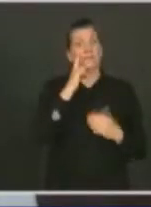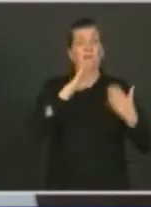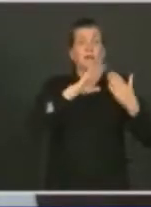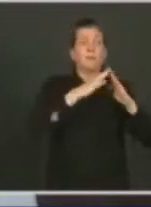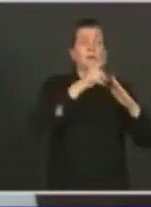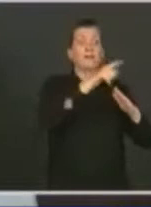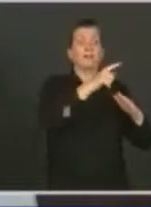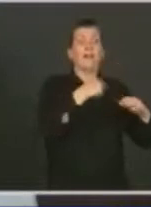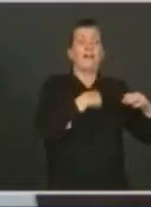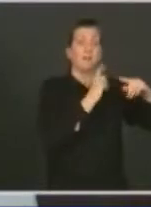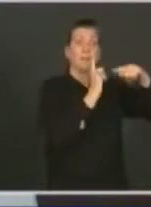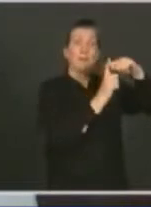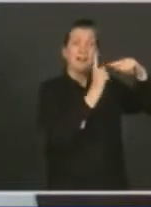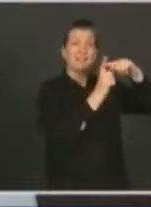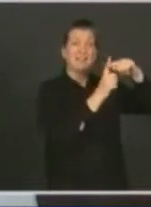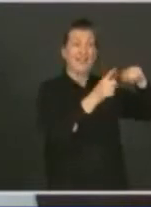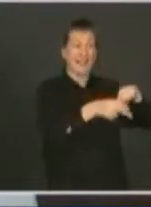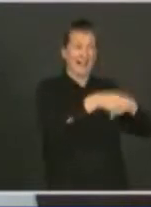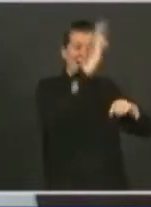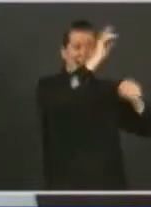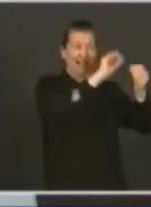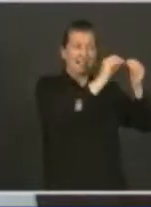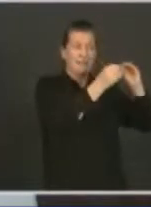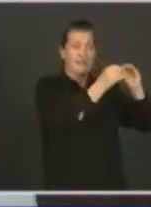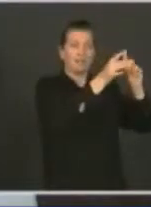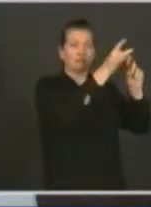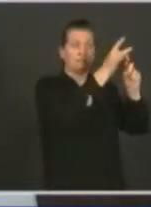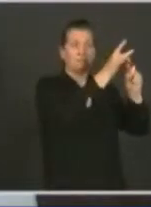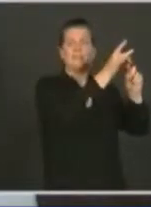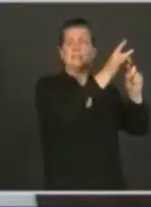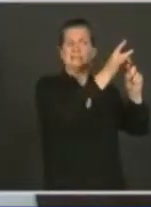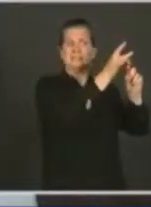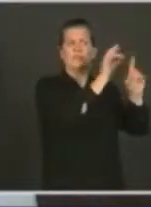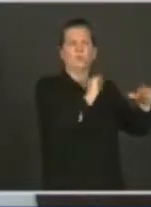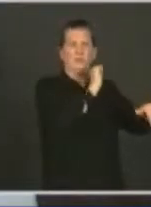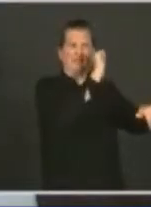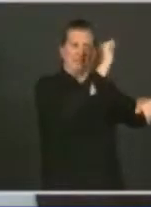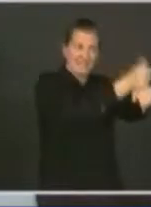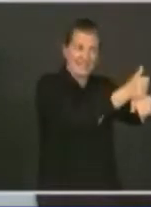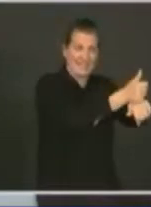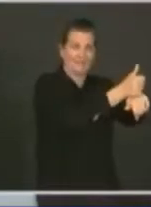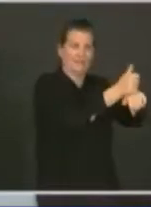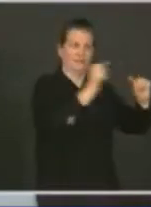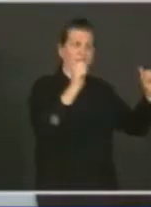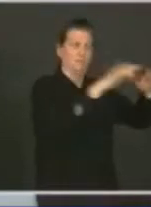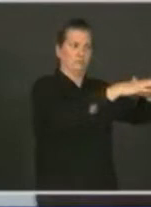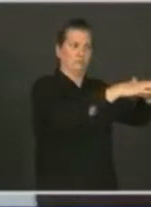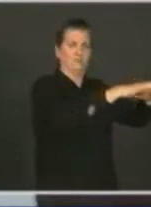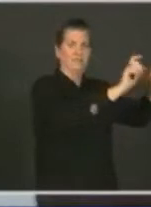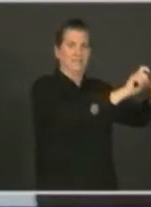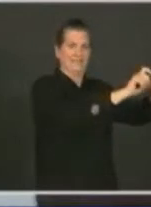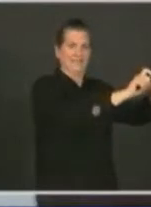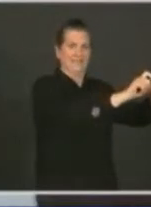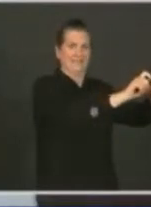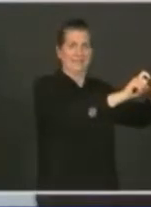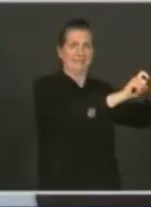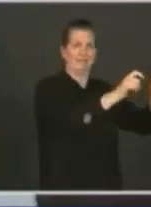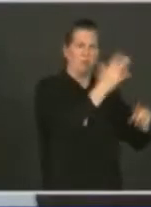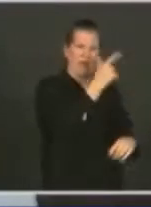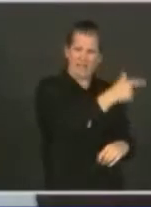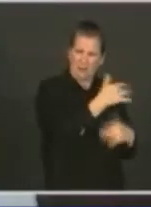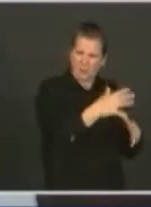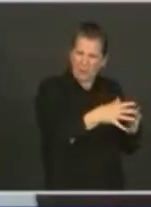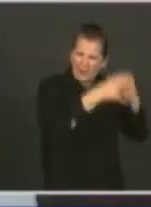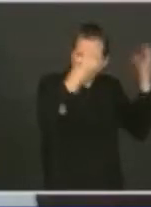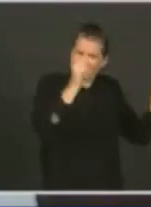positivity is higher. That informs us more testing is needed in those communities that are harder hit. What we